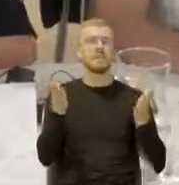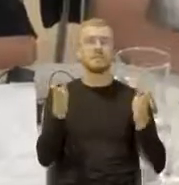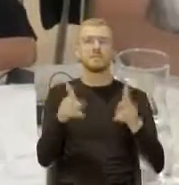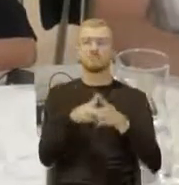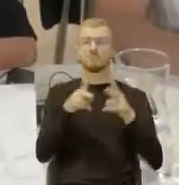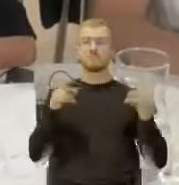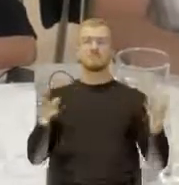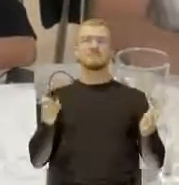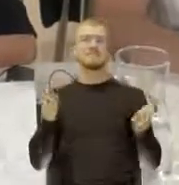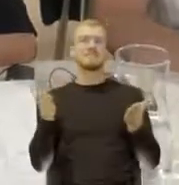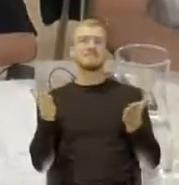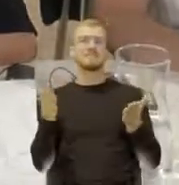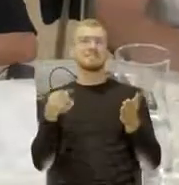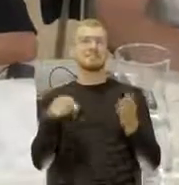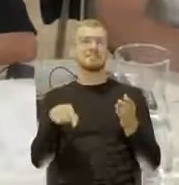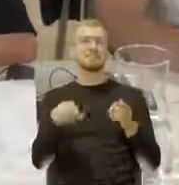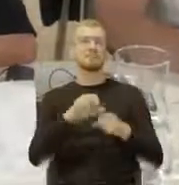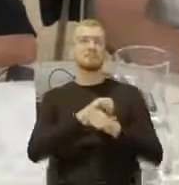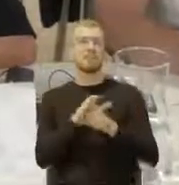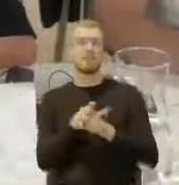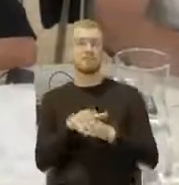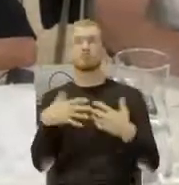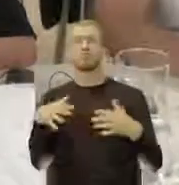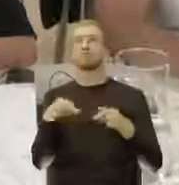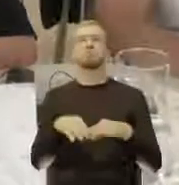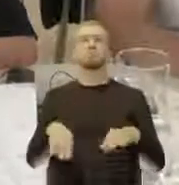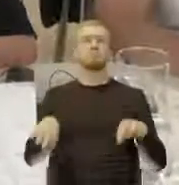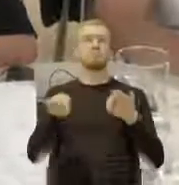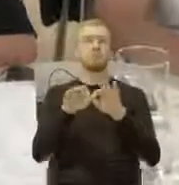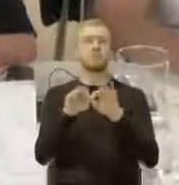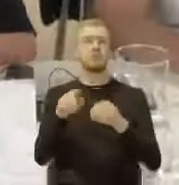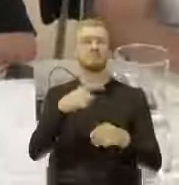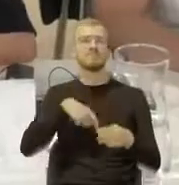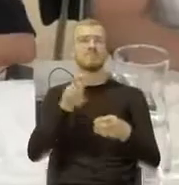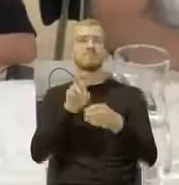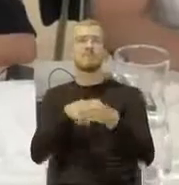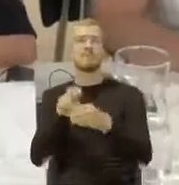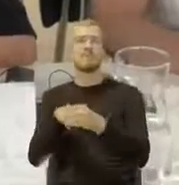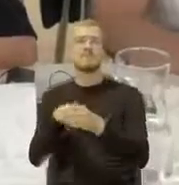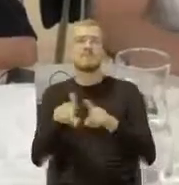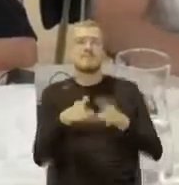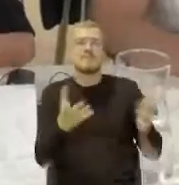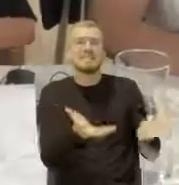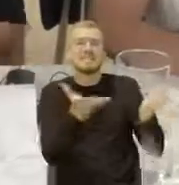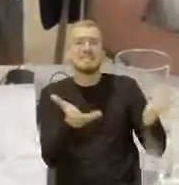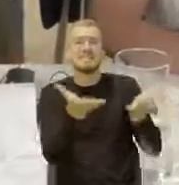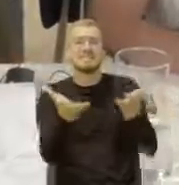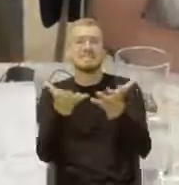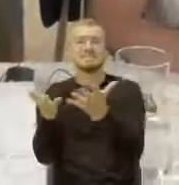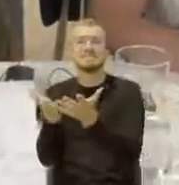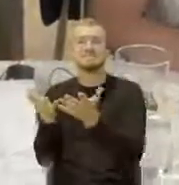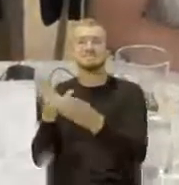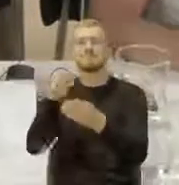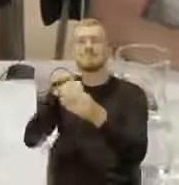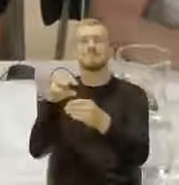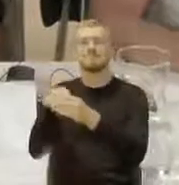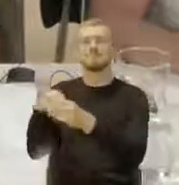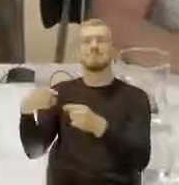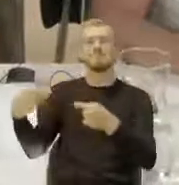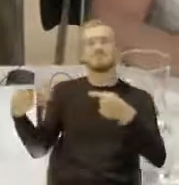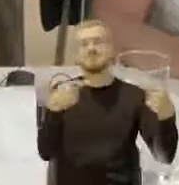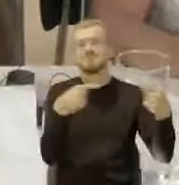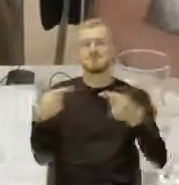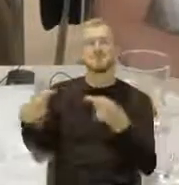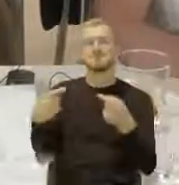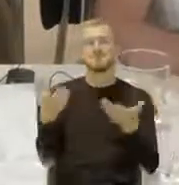by encouraging them to engage in dialogue with authorities to ensure that the services can continue to